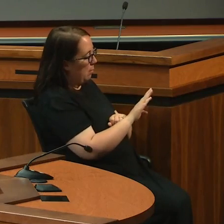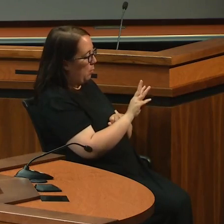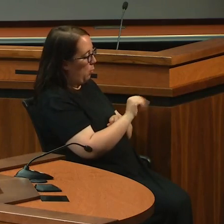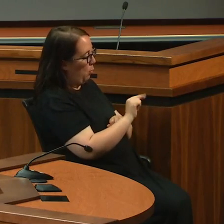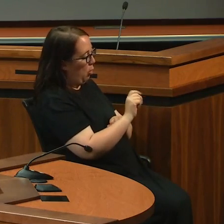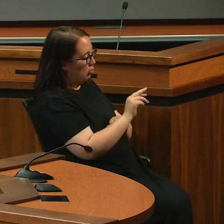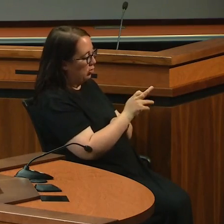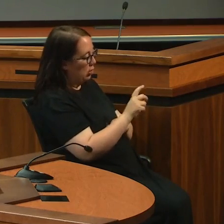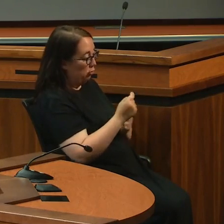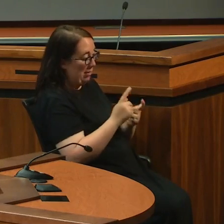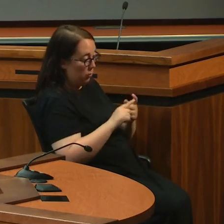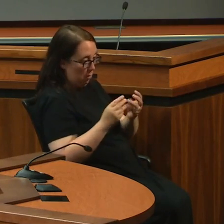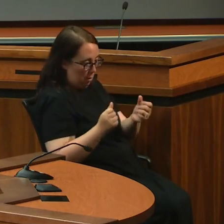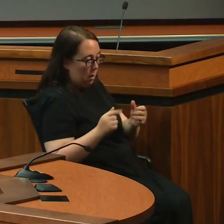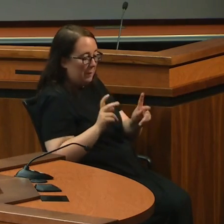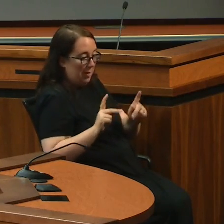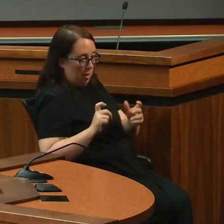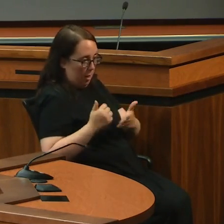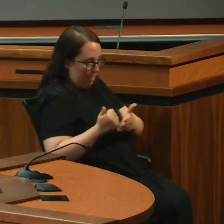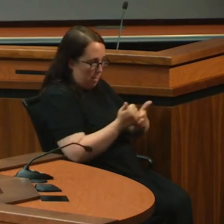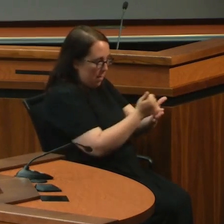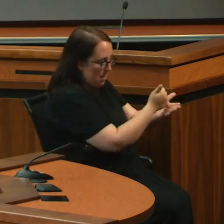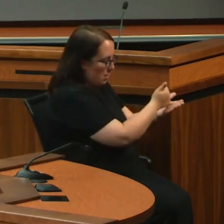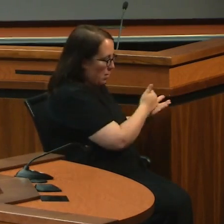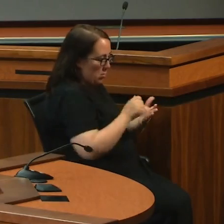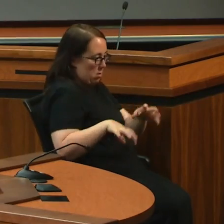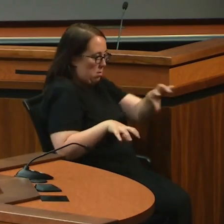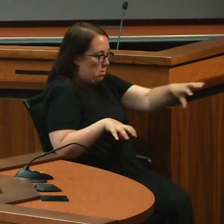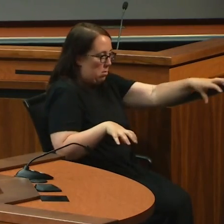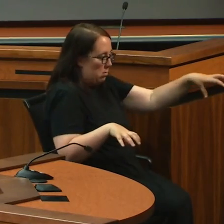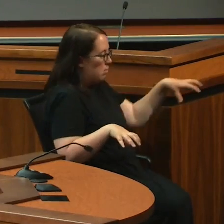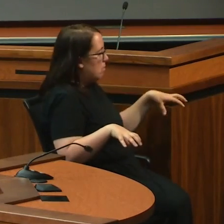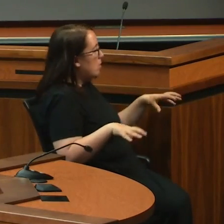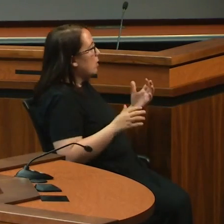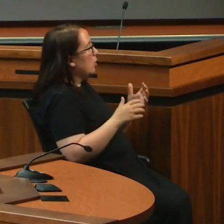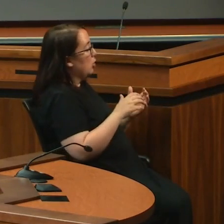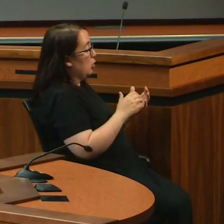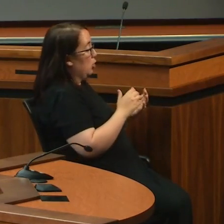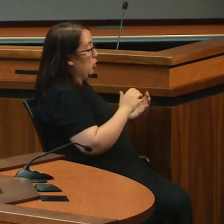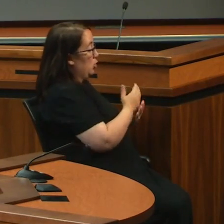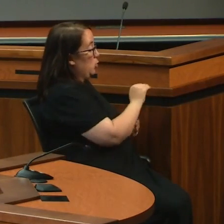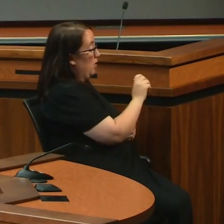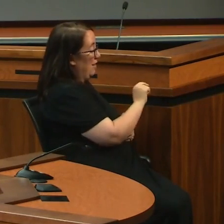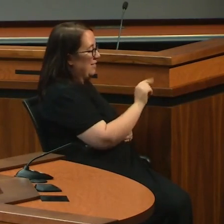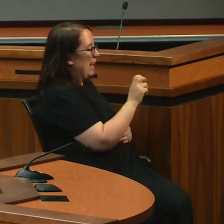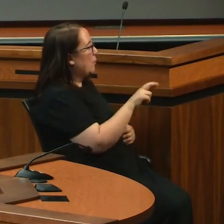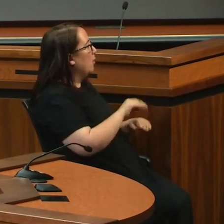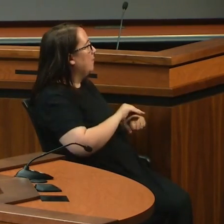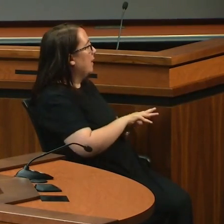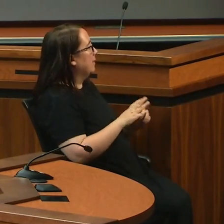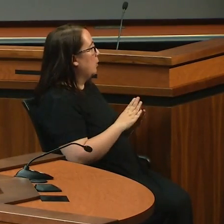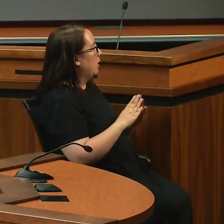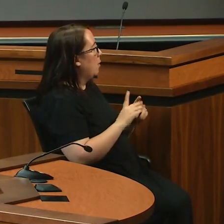to spread that around so that folks that are in, because of course, you know, the Newcut and the Tiber really only affect downtown,